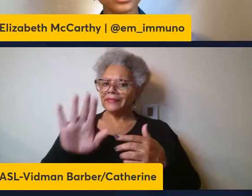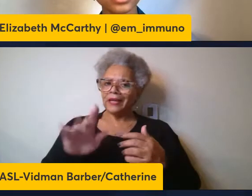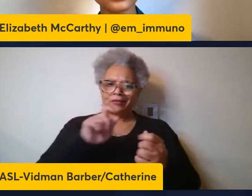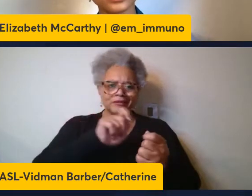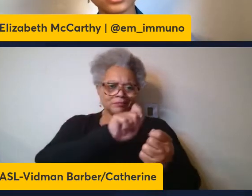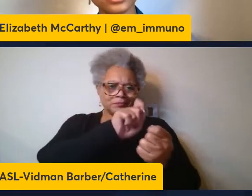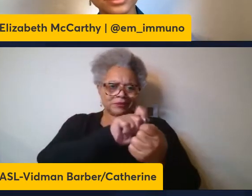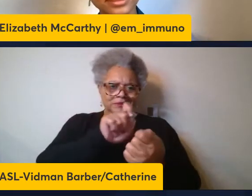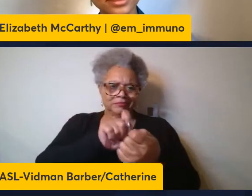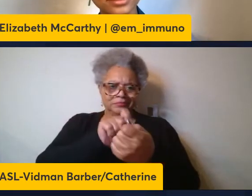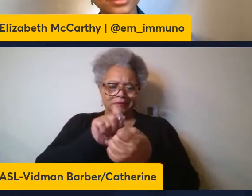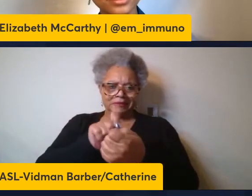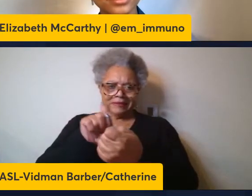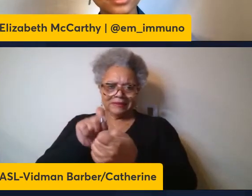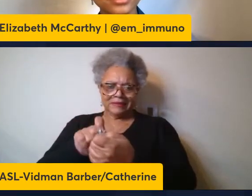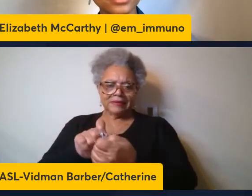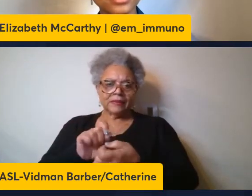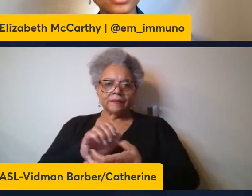so